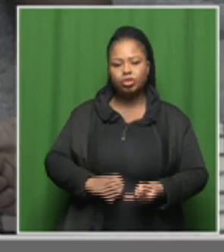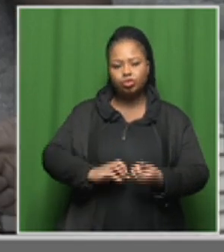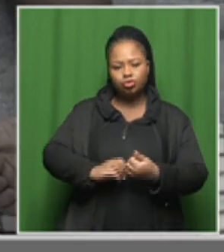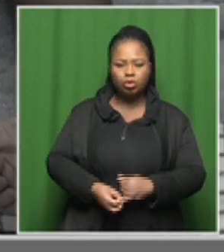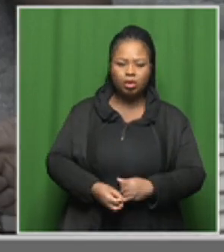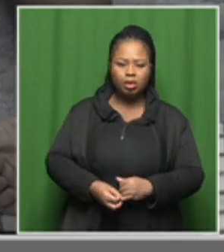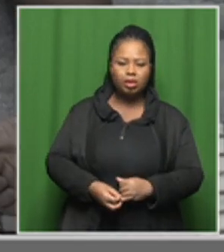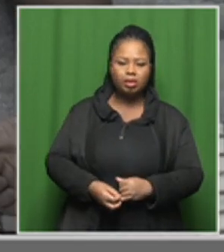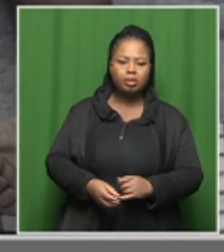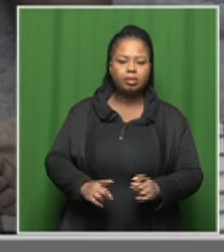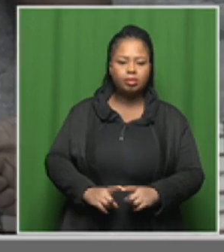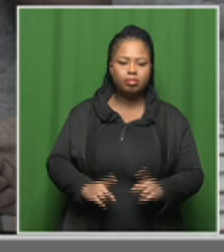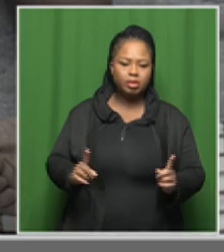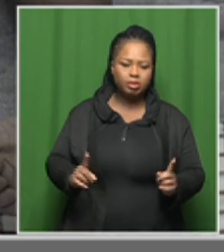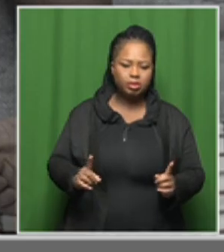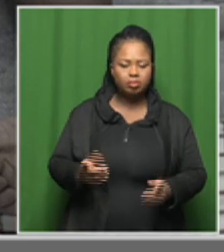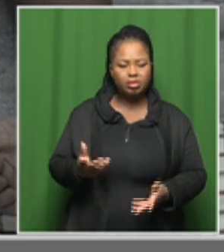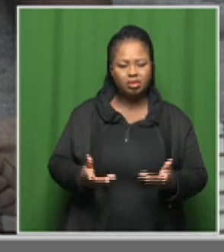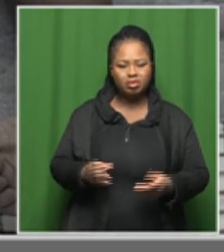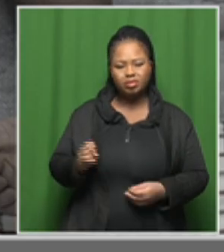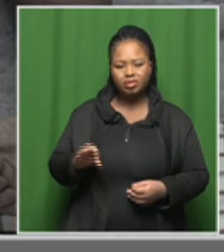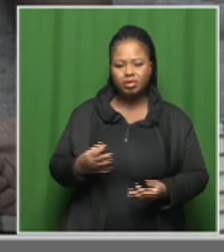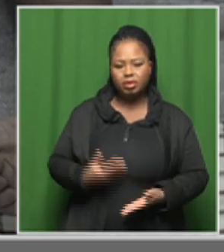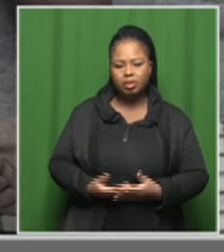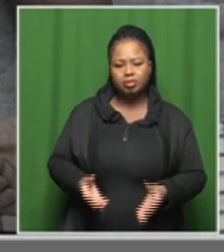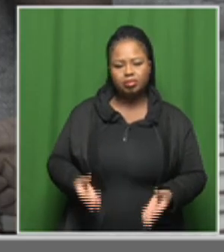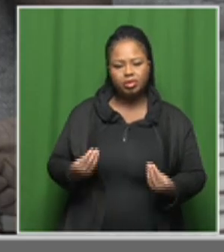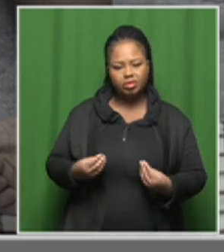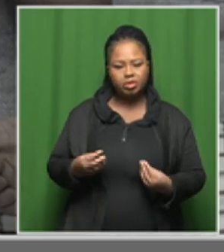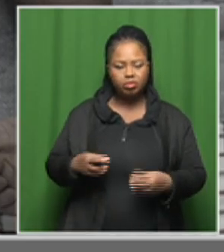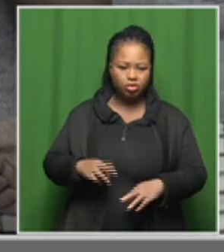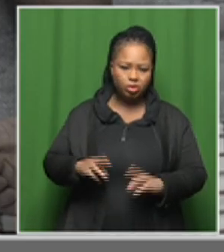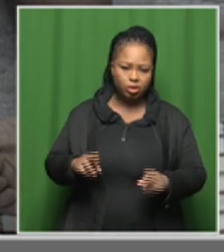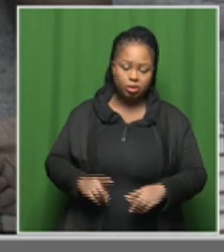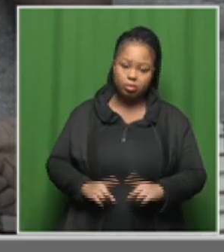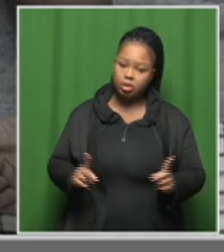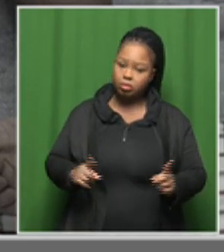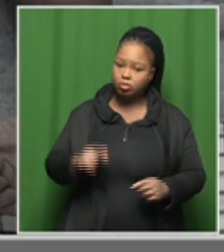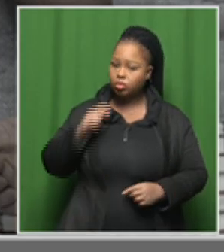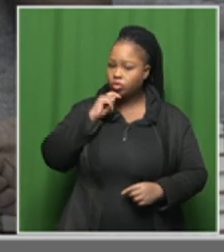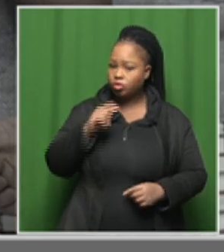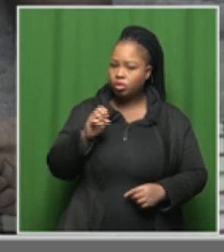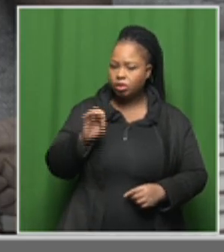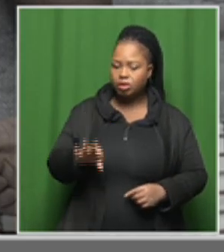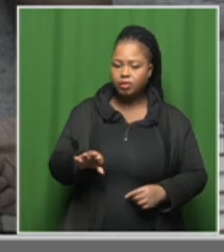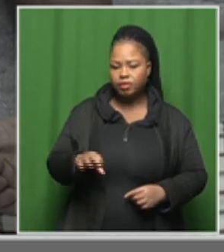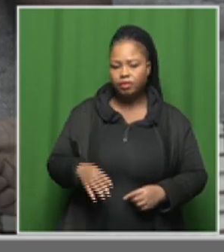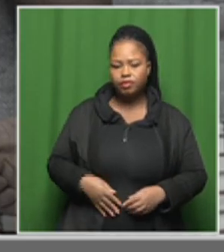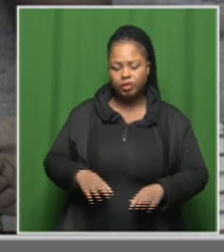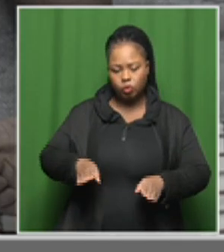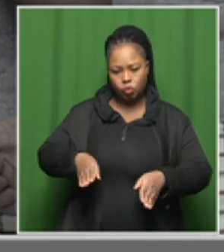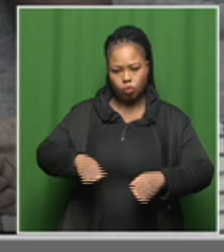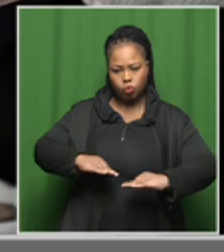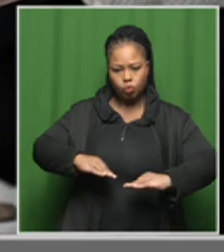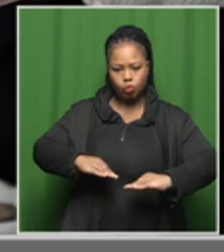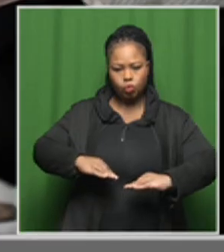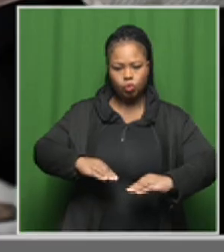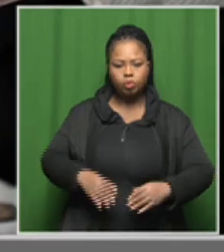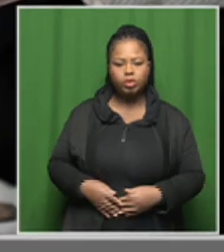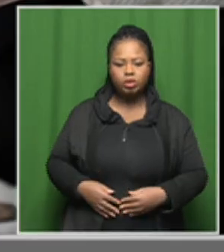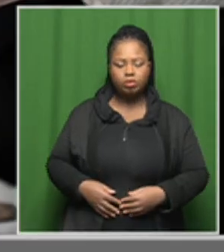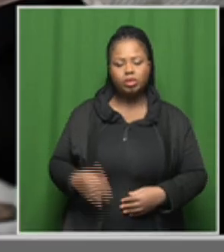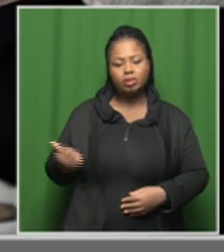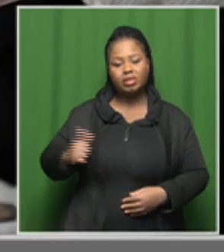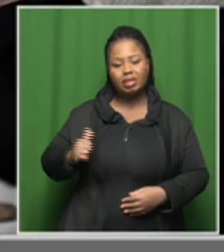casting, and then perhaps that they might get some results. But traditionally, if you had a rigid clubfoot, it was surgery. But I was lucky enough